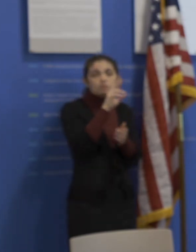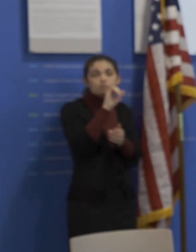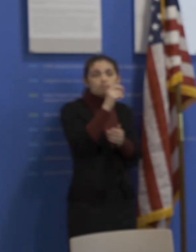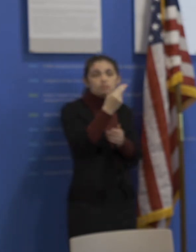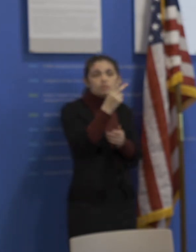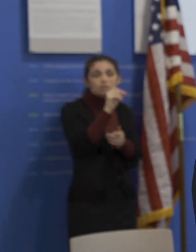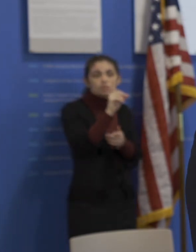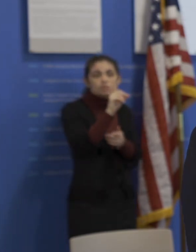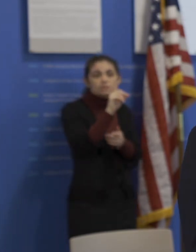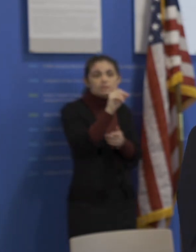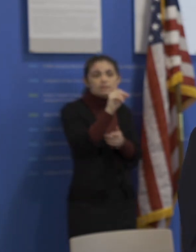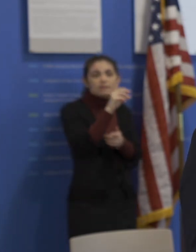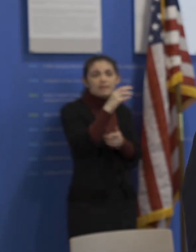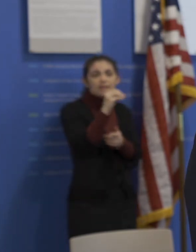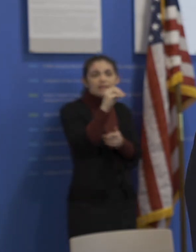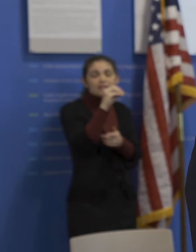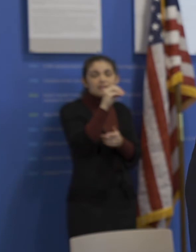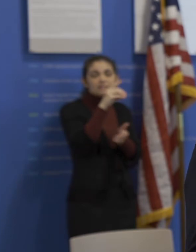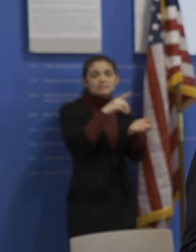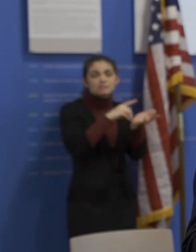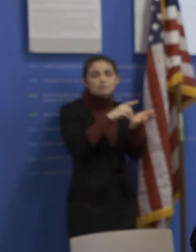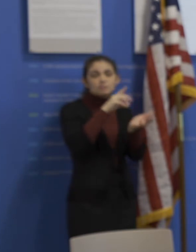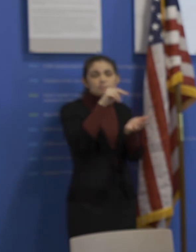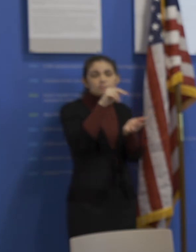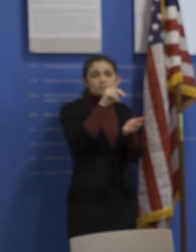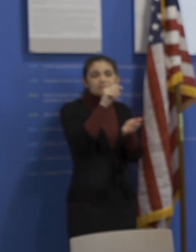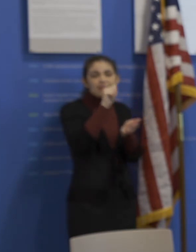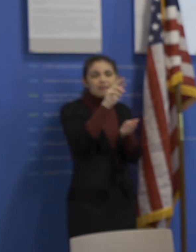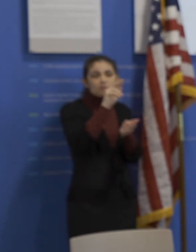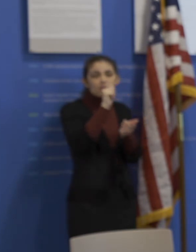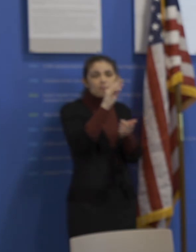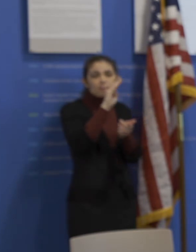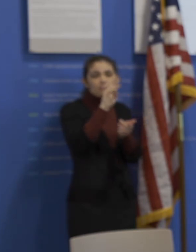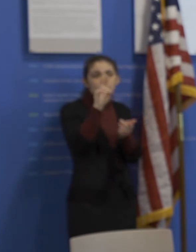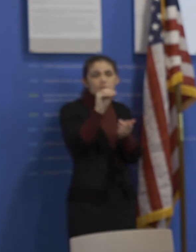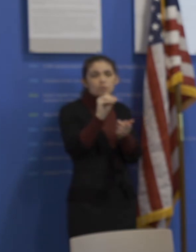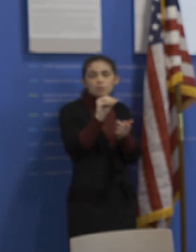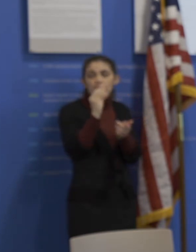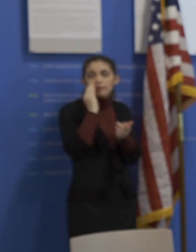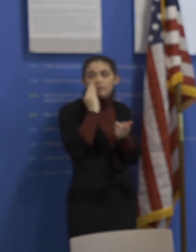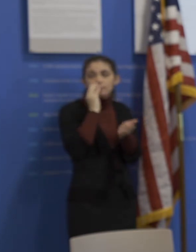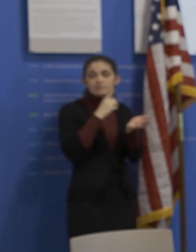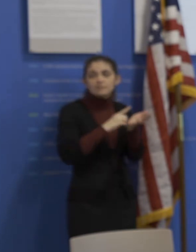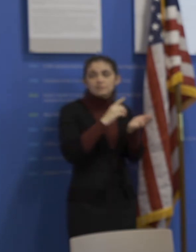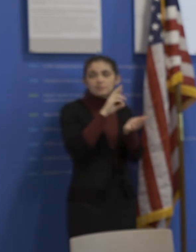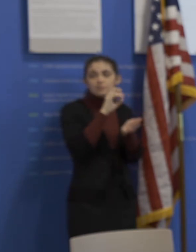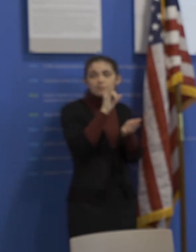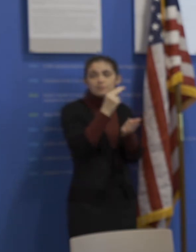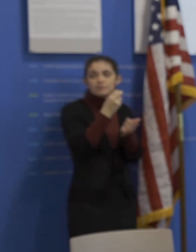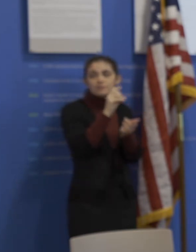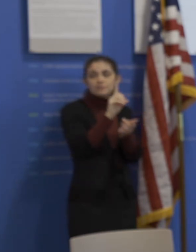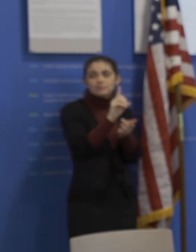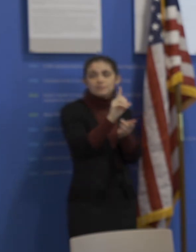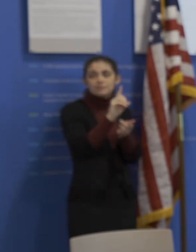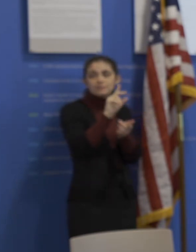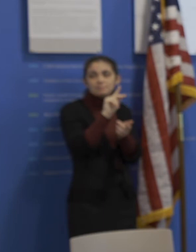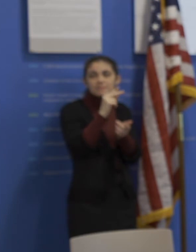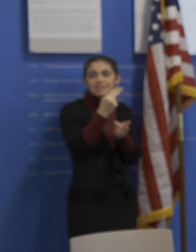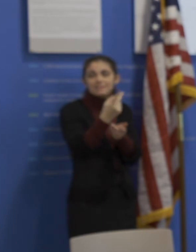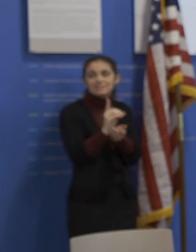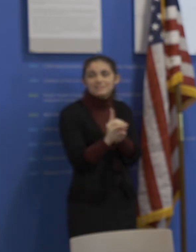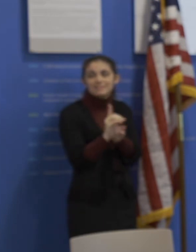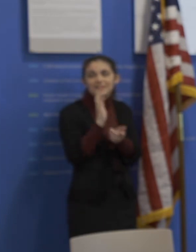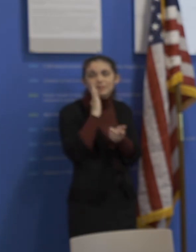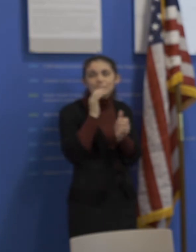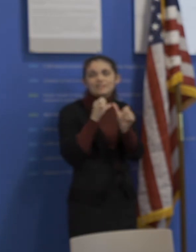Dr. Pauline Tarabu. I know that Richard is very close to his PhD, and I think he's very close. If he's not there, I'm going to extend